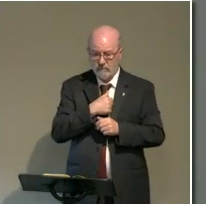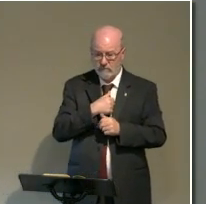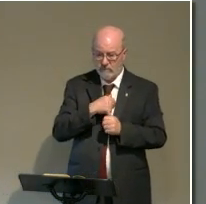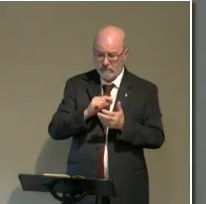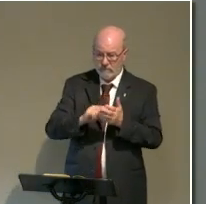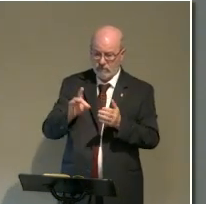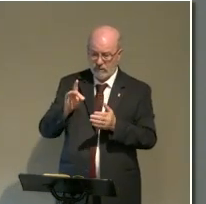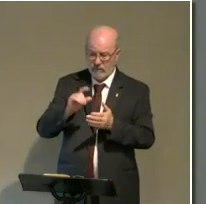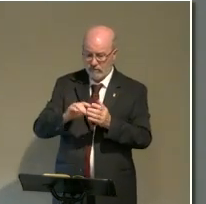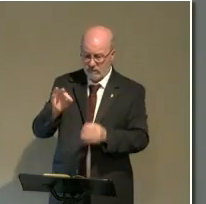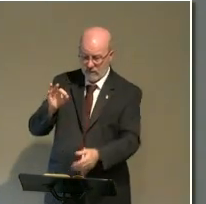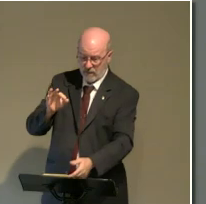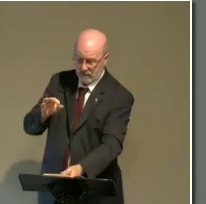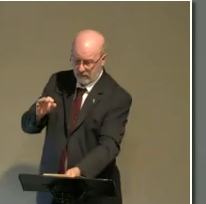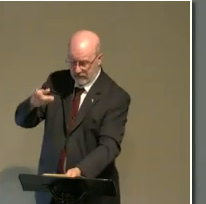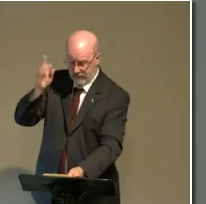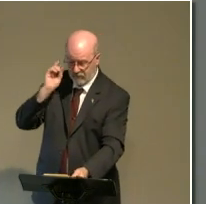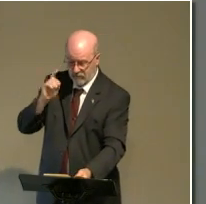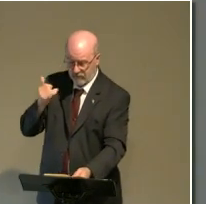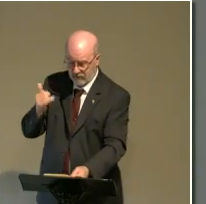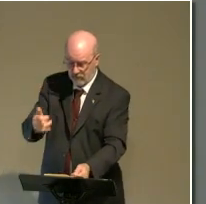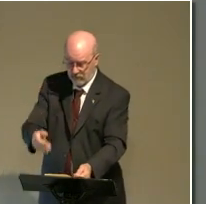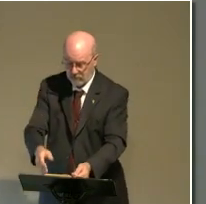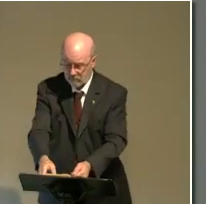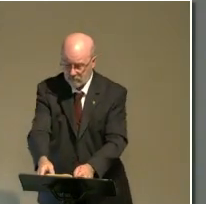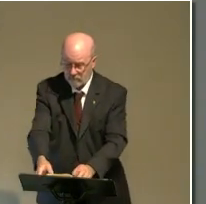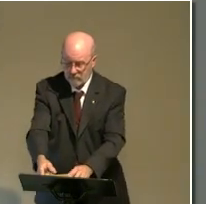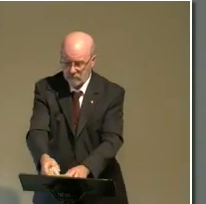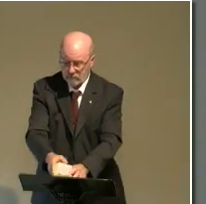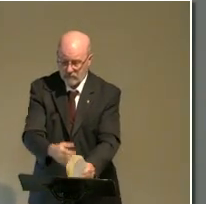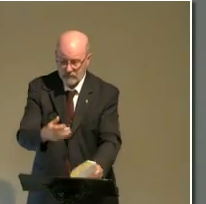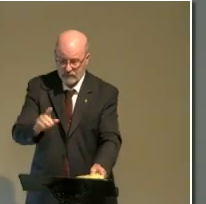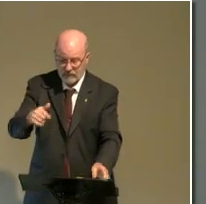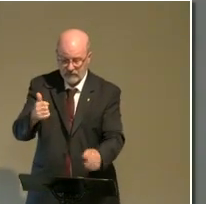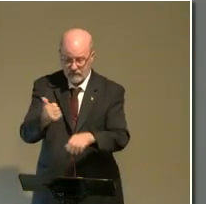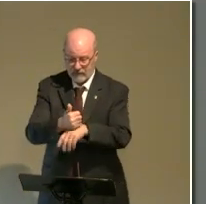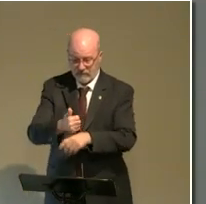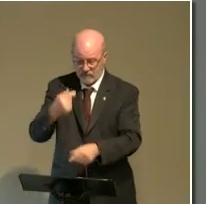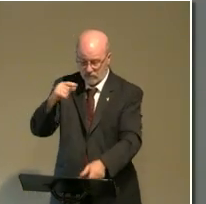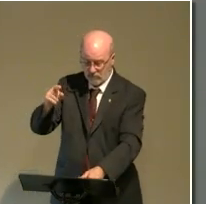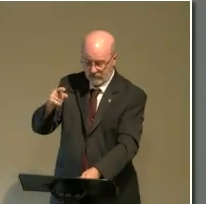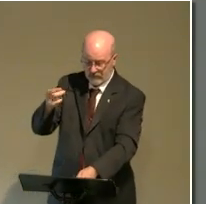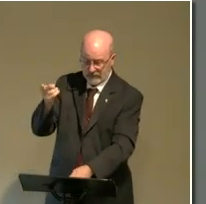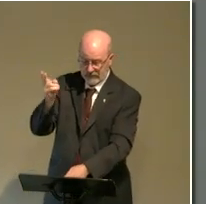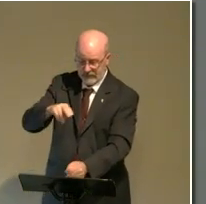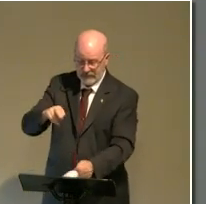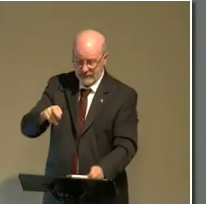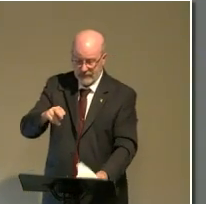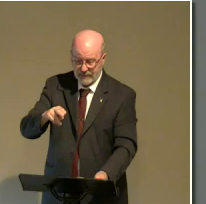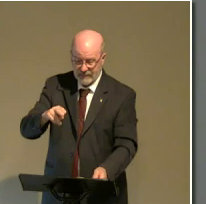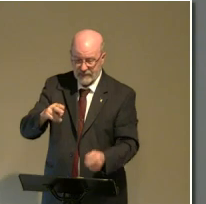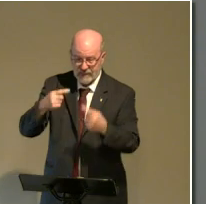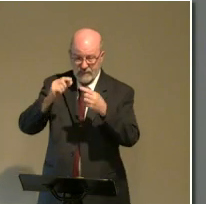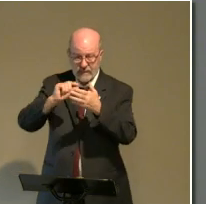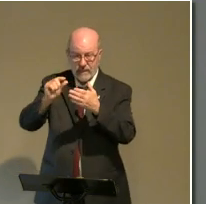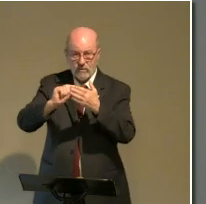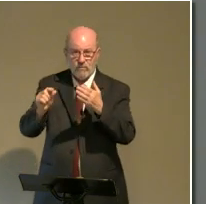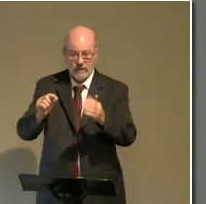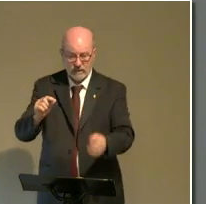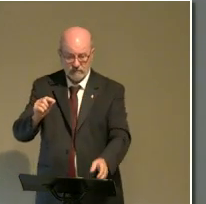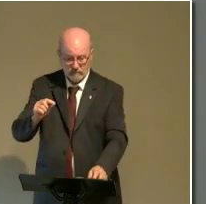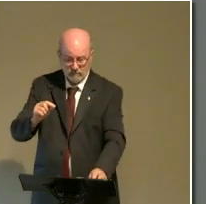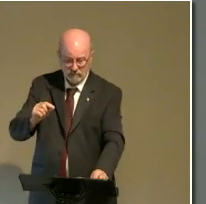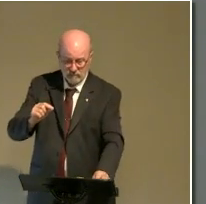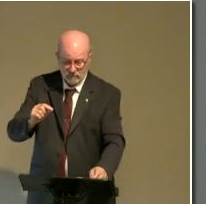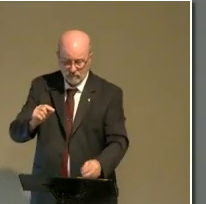Verse 8 and 9. Now, O king, establish the decree and sign the writing. This is still the princes